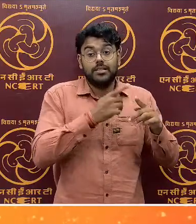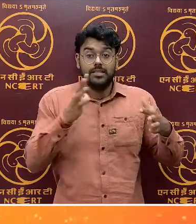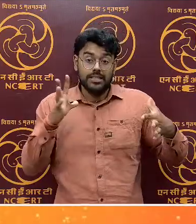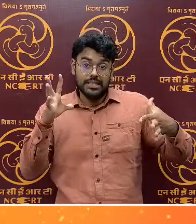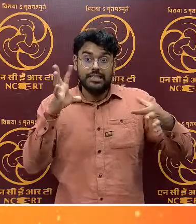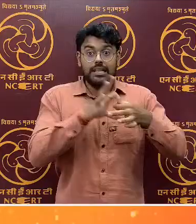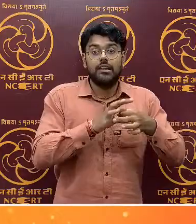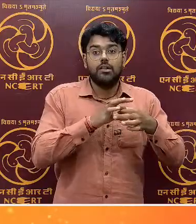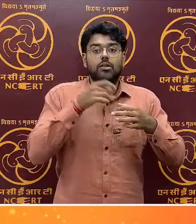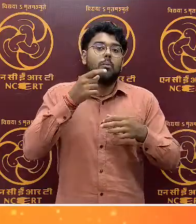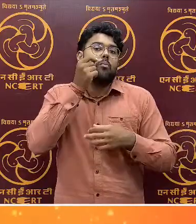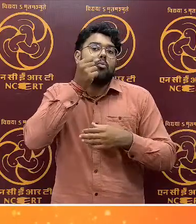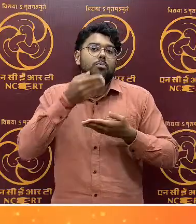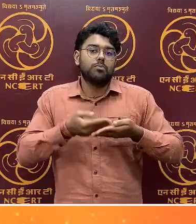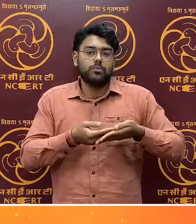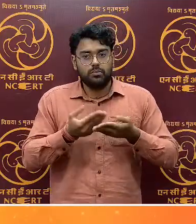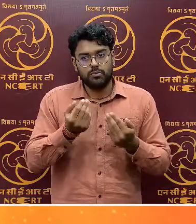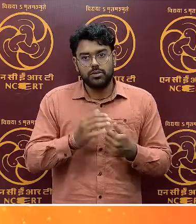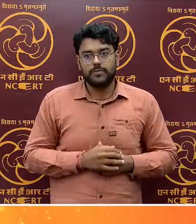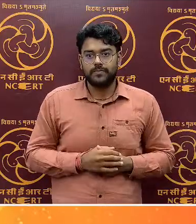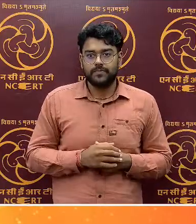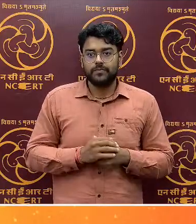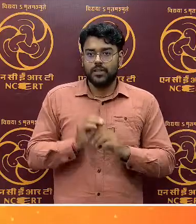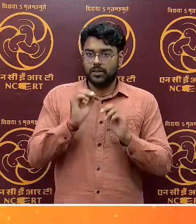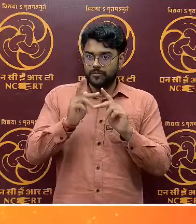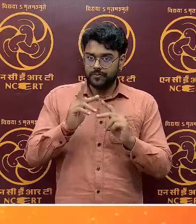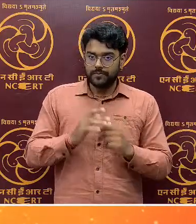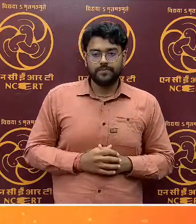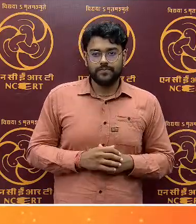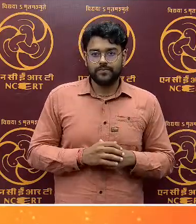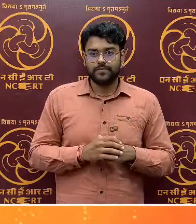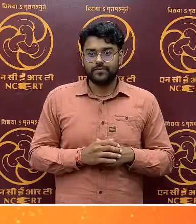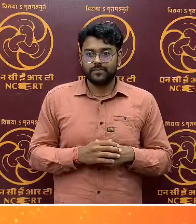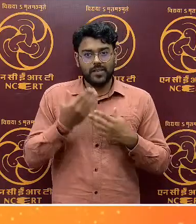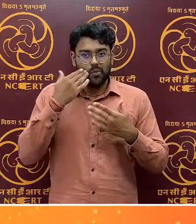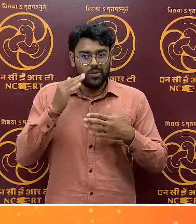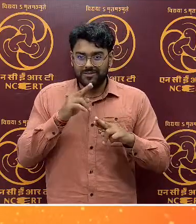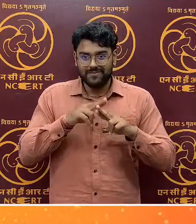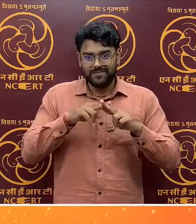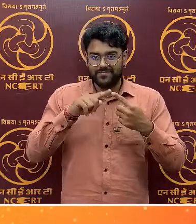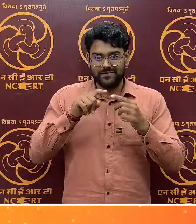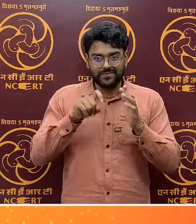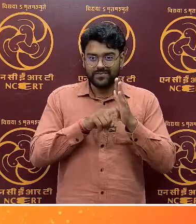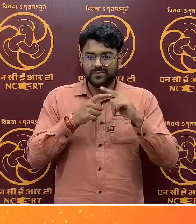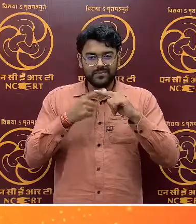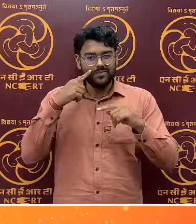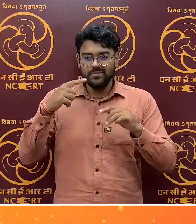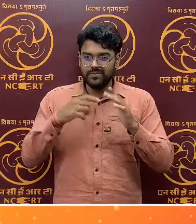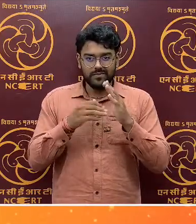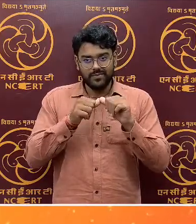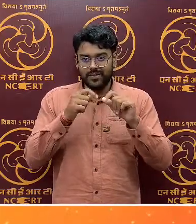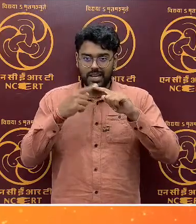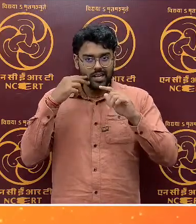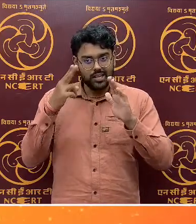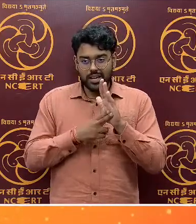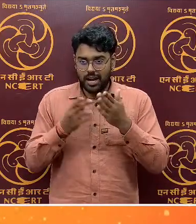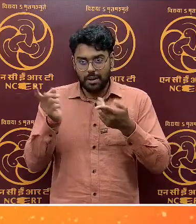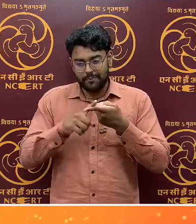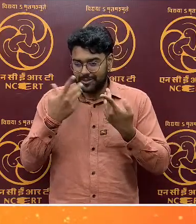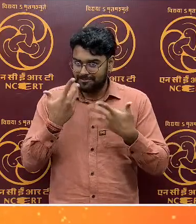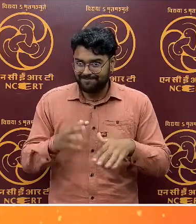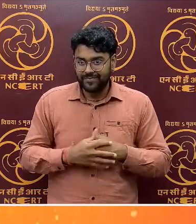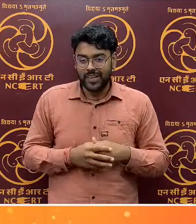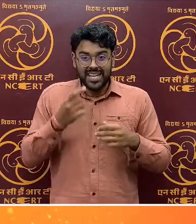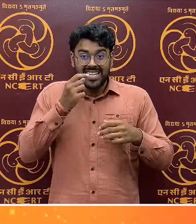Okay. All right. All right. So fertilization has happened. Now after fertilization, see, both of them, this egg and the